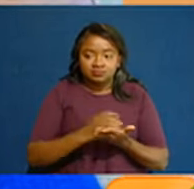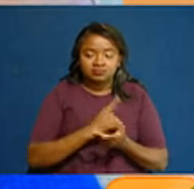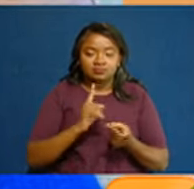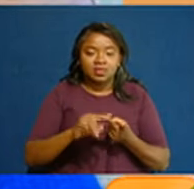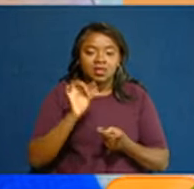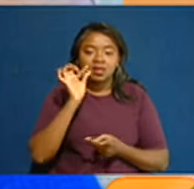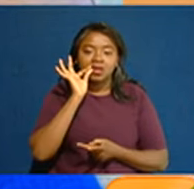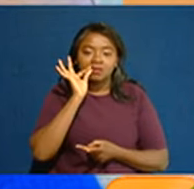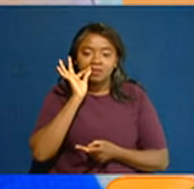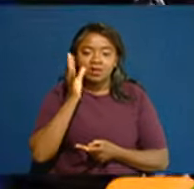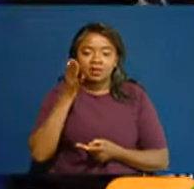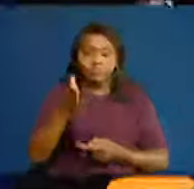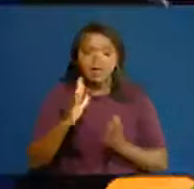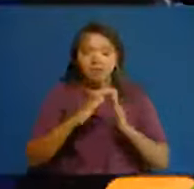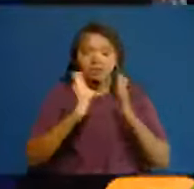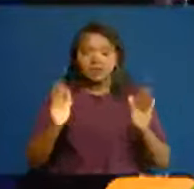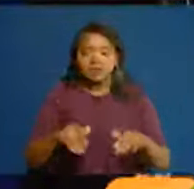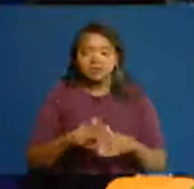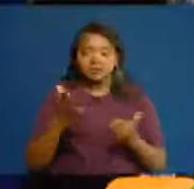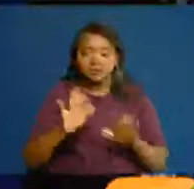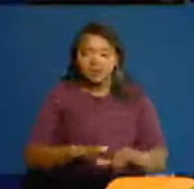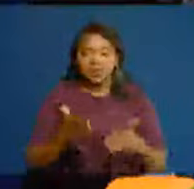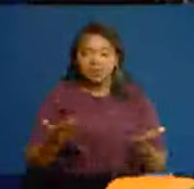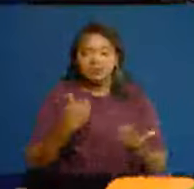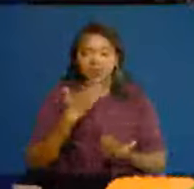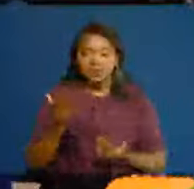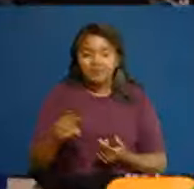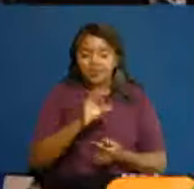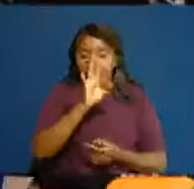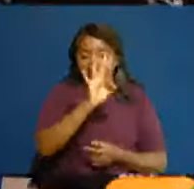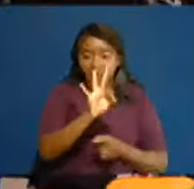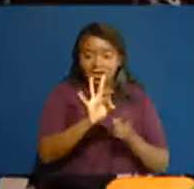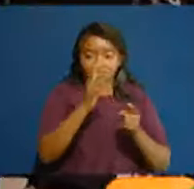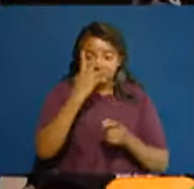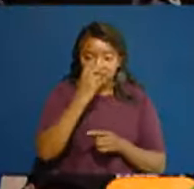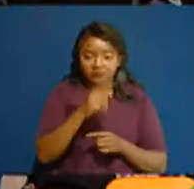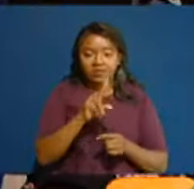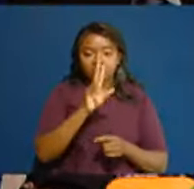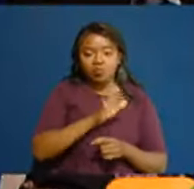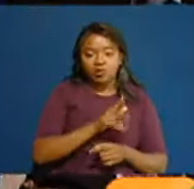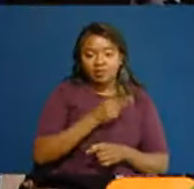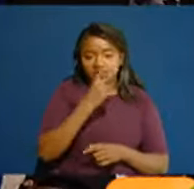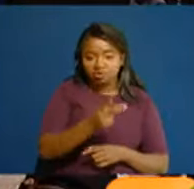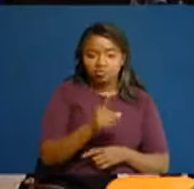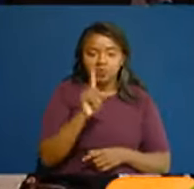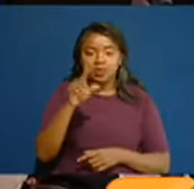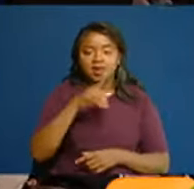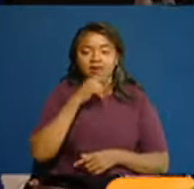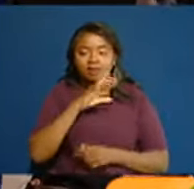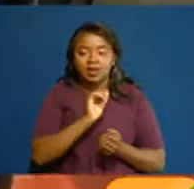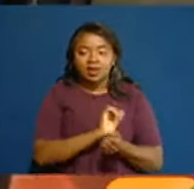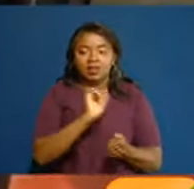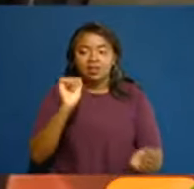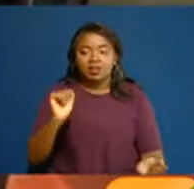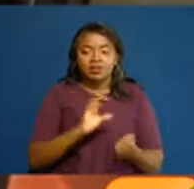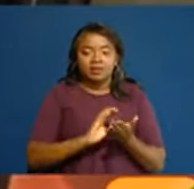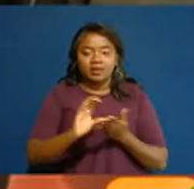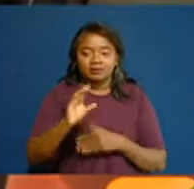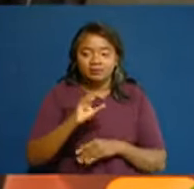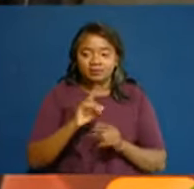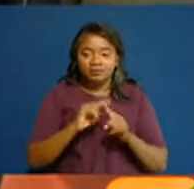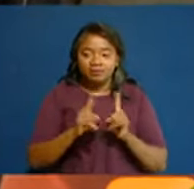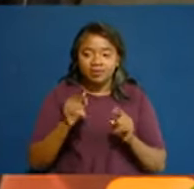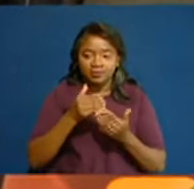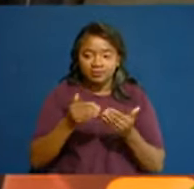was taking place. Three suspects, two ladies and a man, were arrested and later released on a cash bail, and Njogu's family is worried they